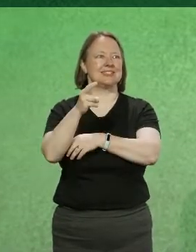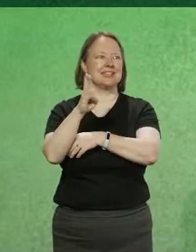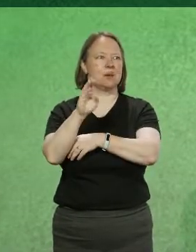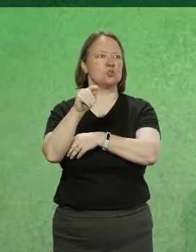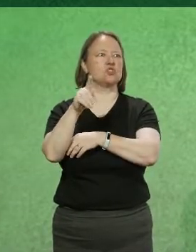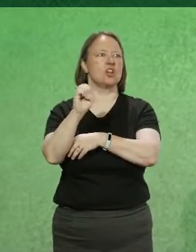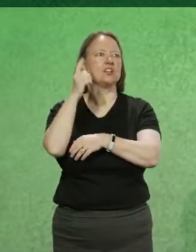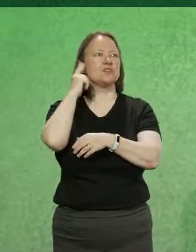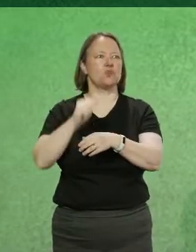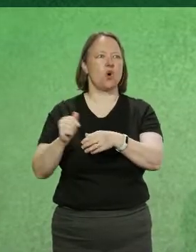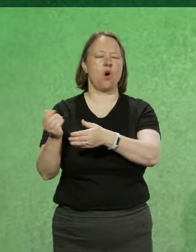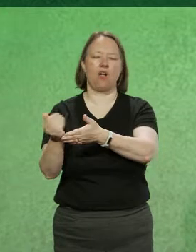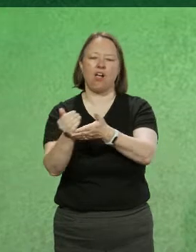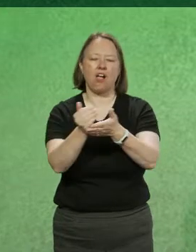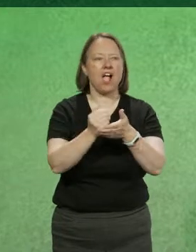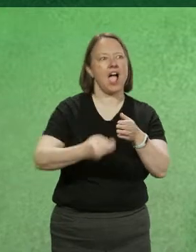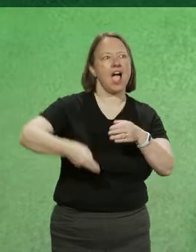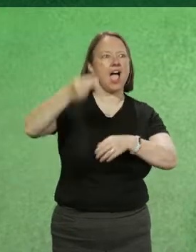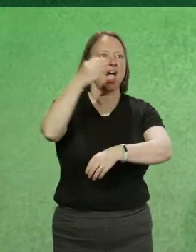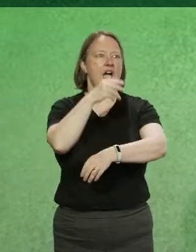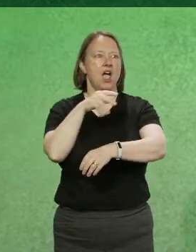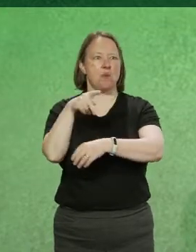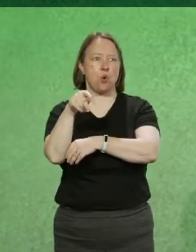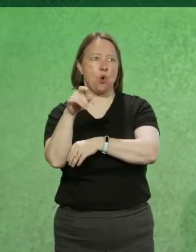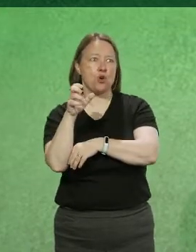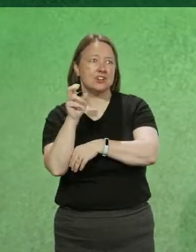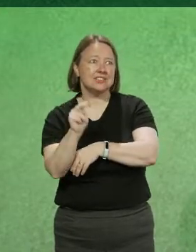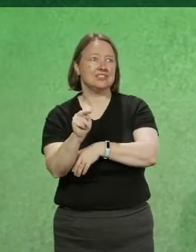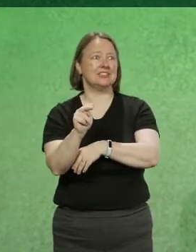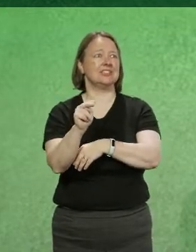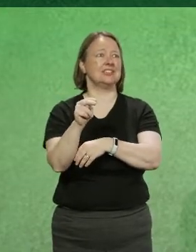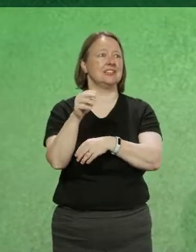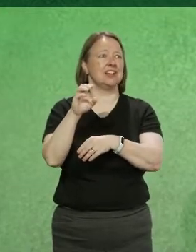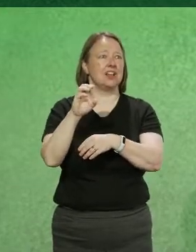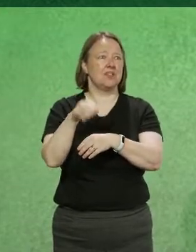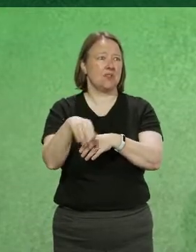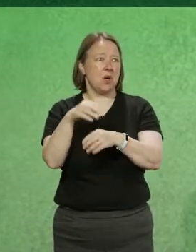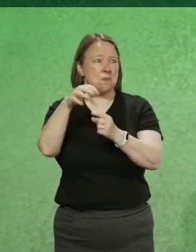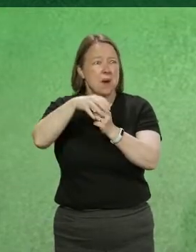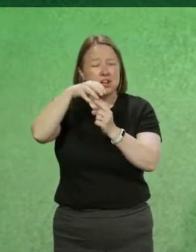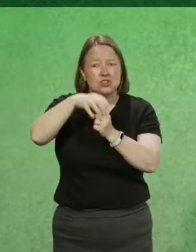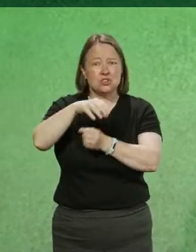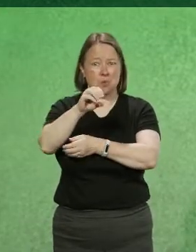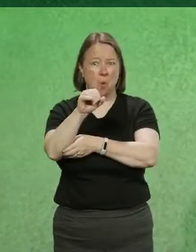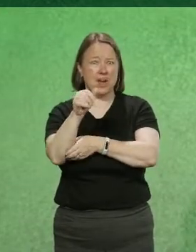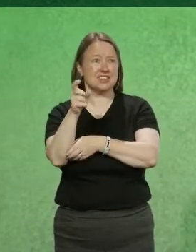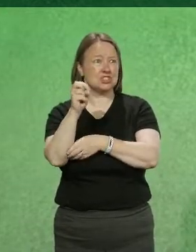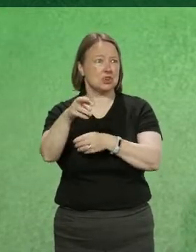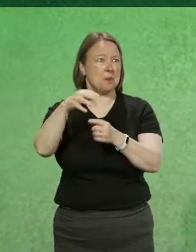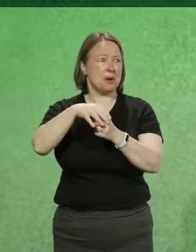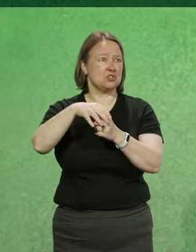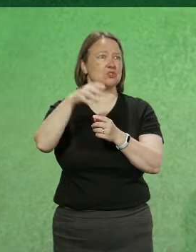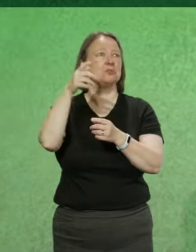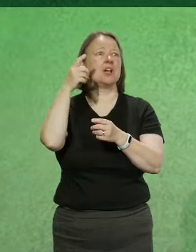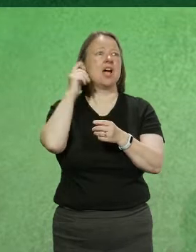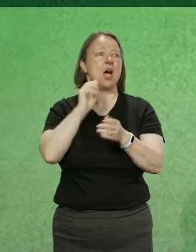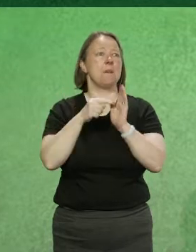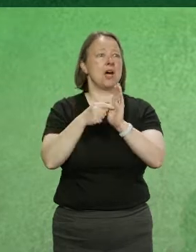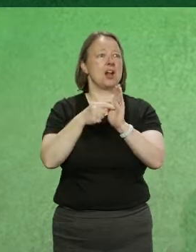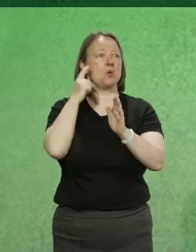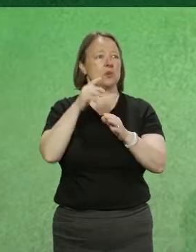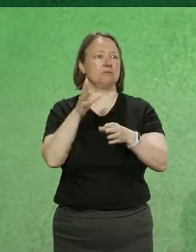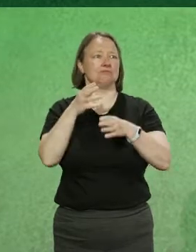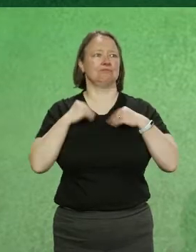mushroom. Our model will further adapt an upstream innovation of preventing waste generation by using